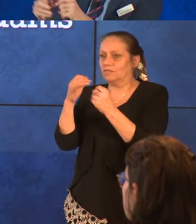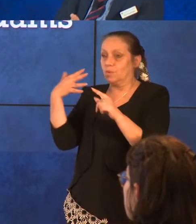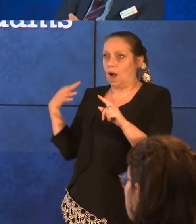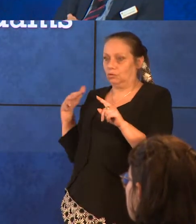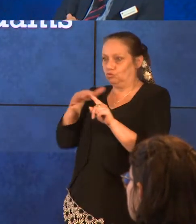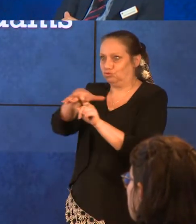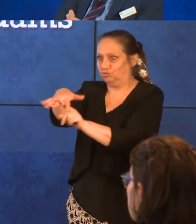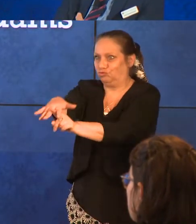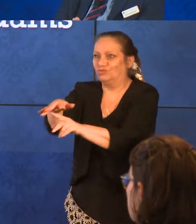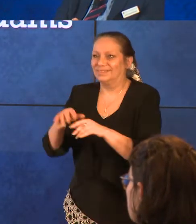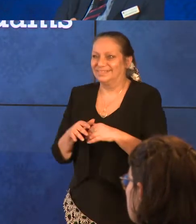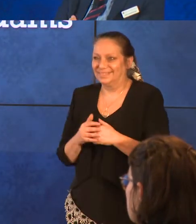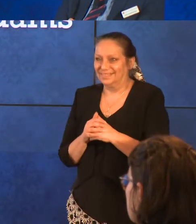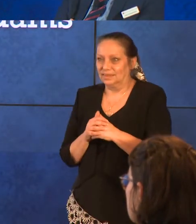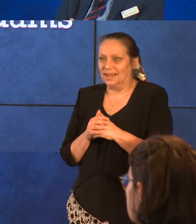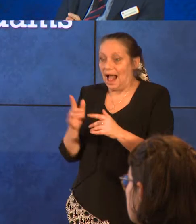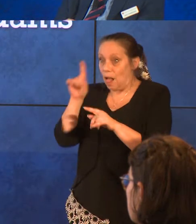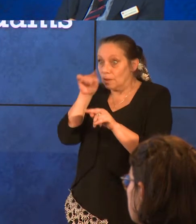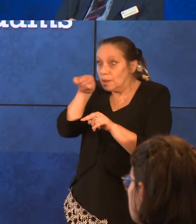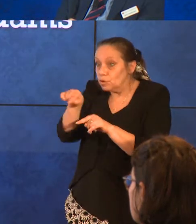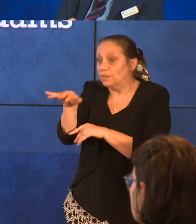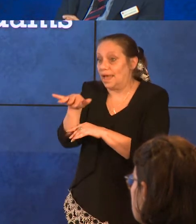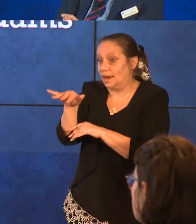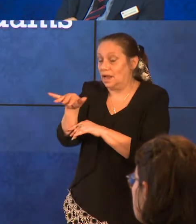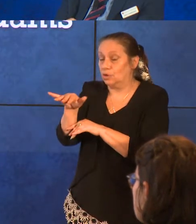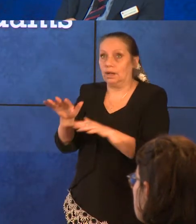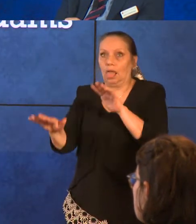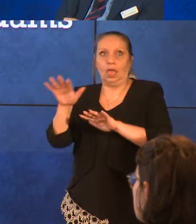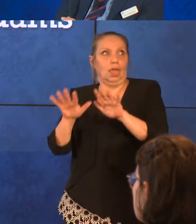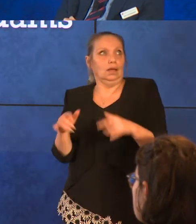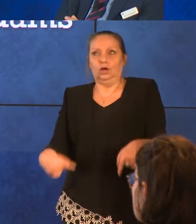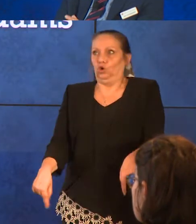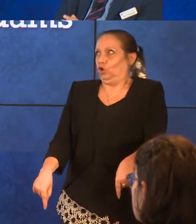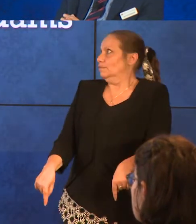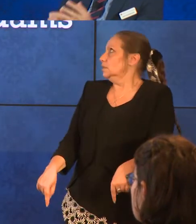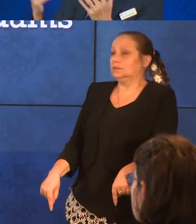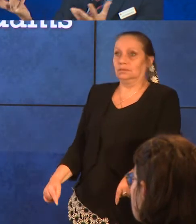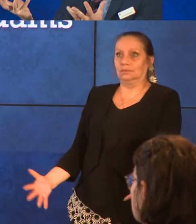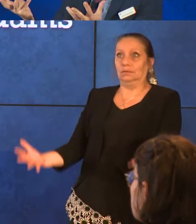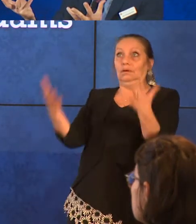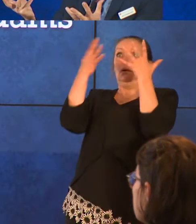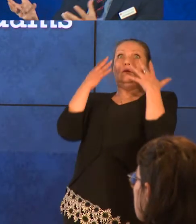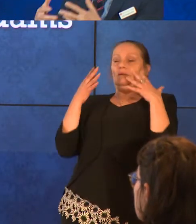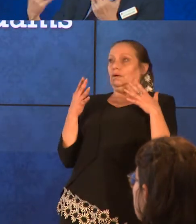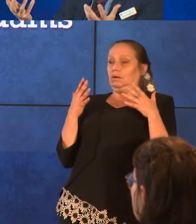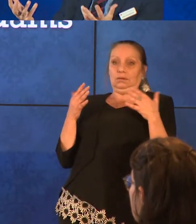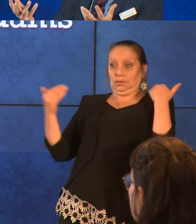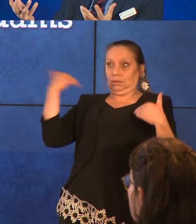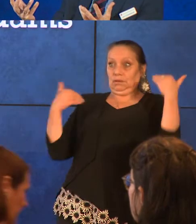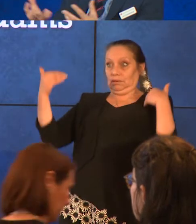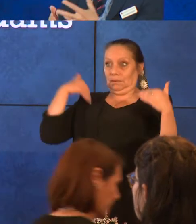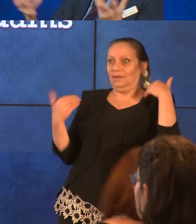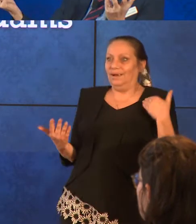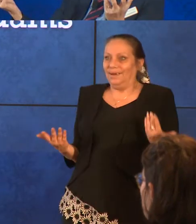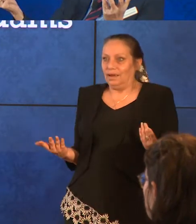into it, and the people in that network have been very nervous about being swamped with people, and of course, once you're